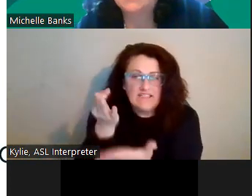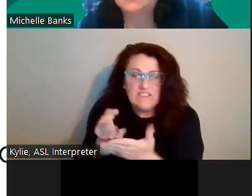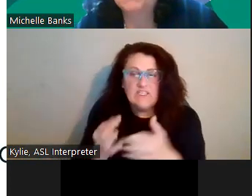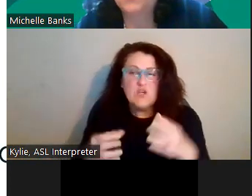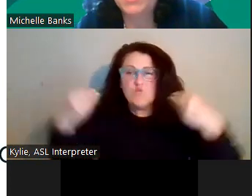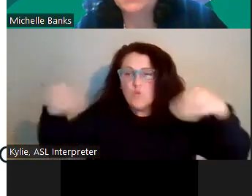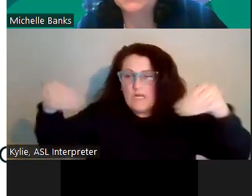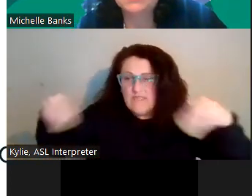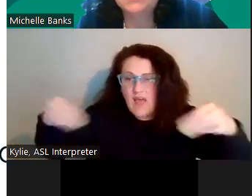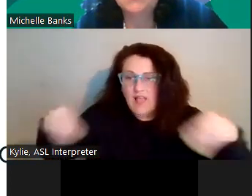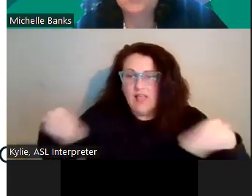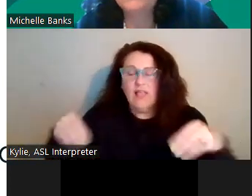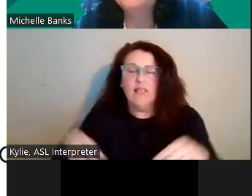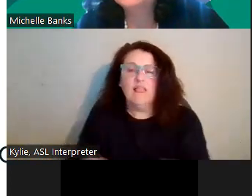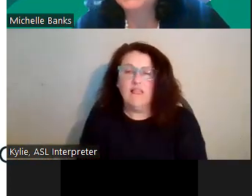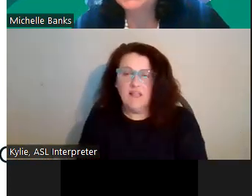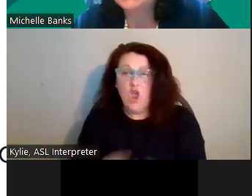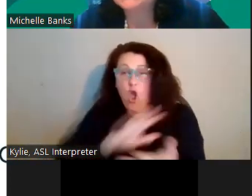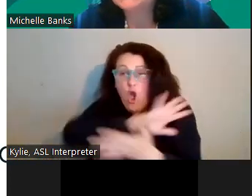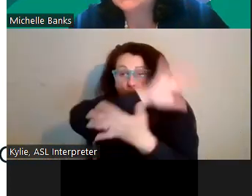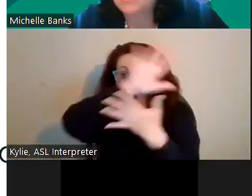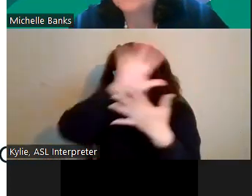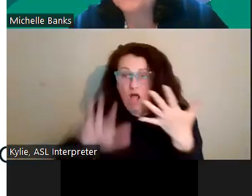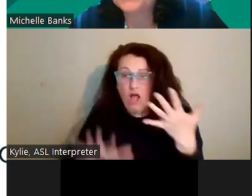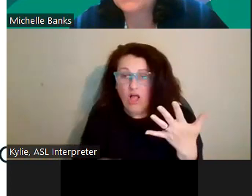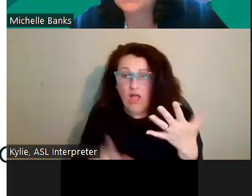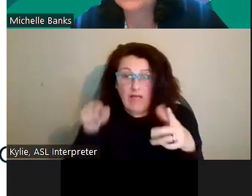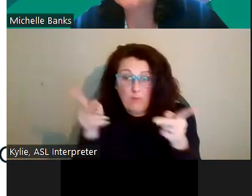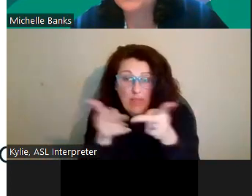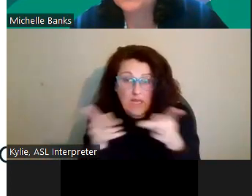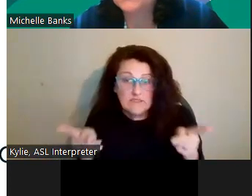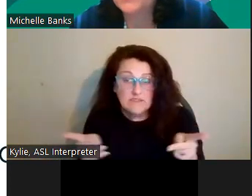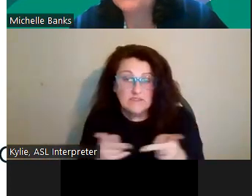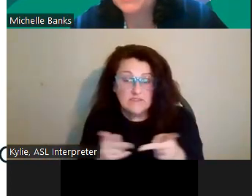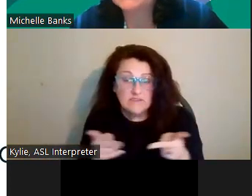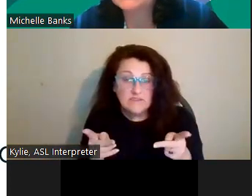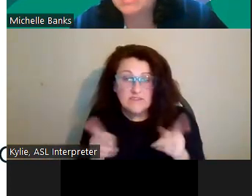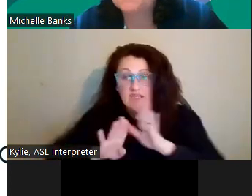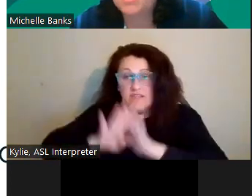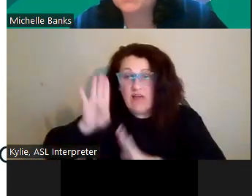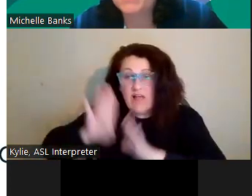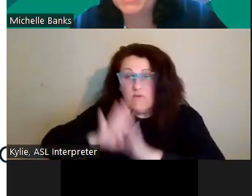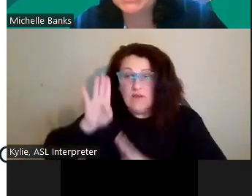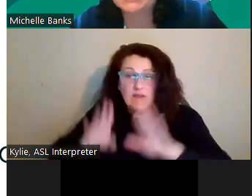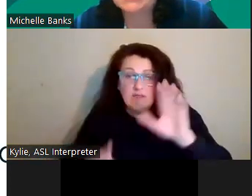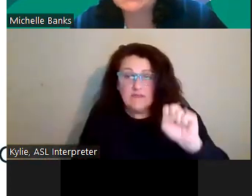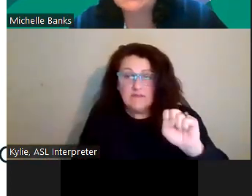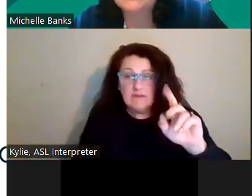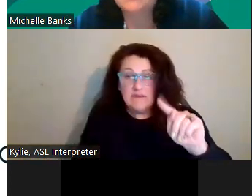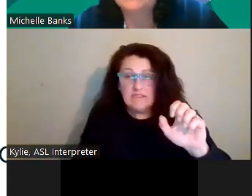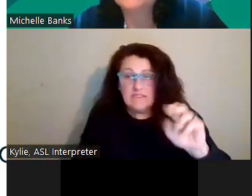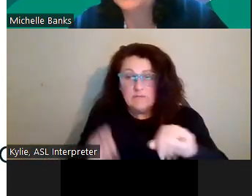retail employers, all of these places are developing STEM